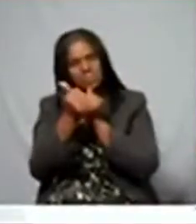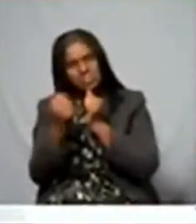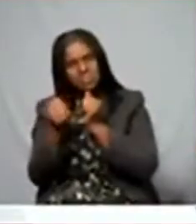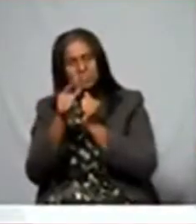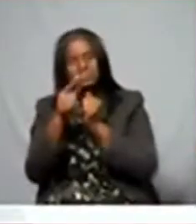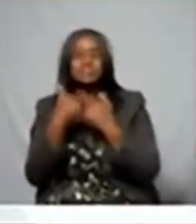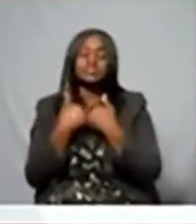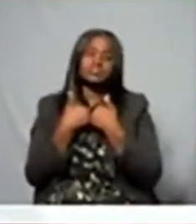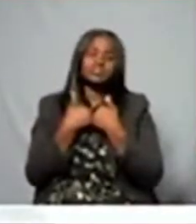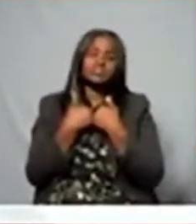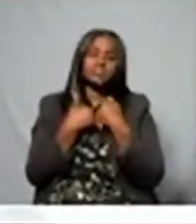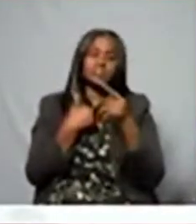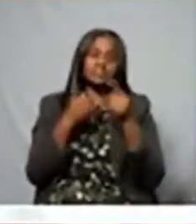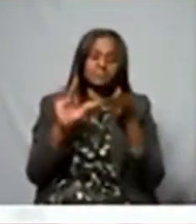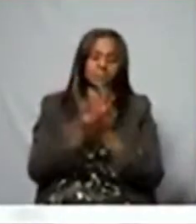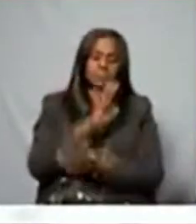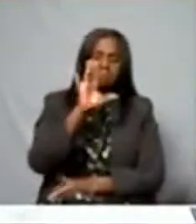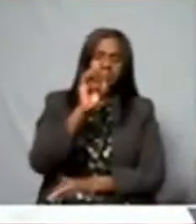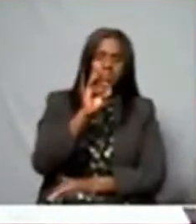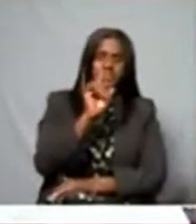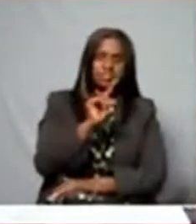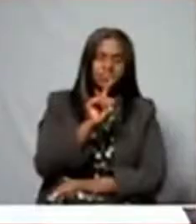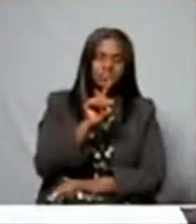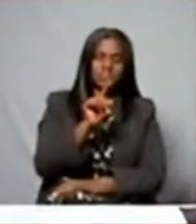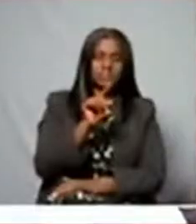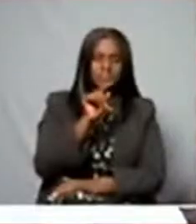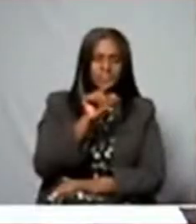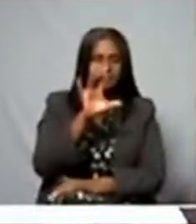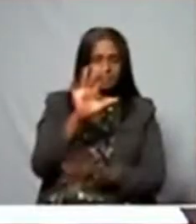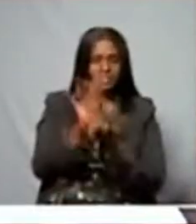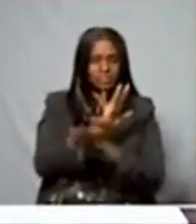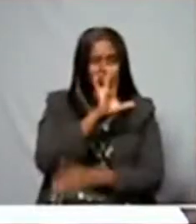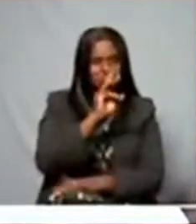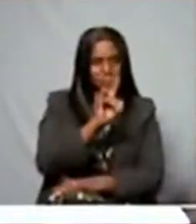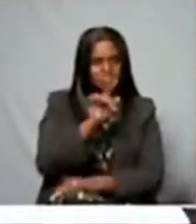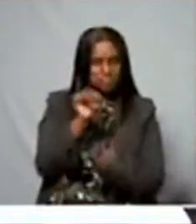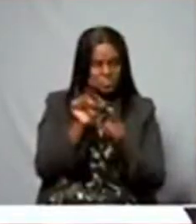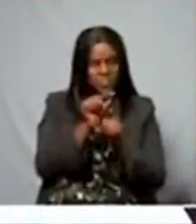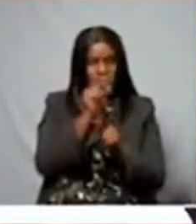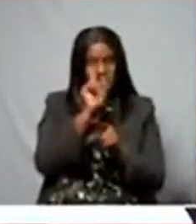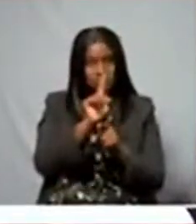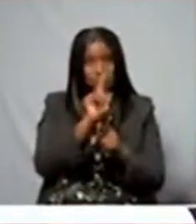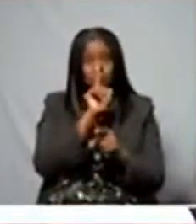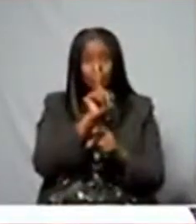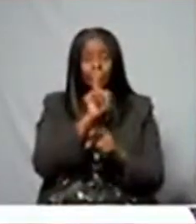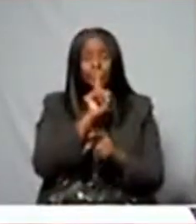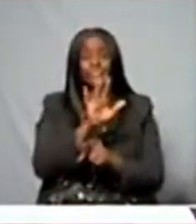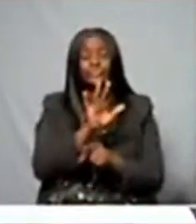have this one page, what, page 7. How is this one, page 7? That's the one, isn't it?